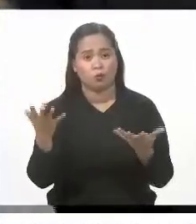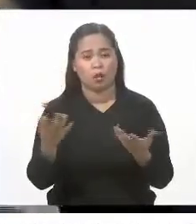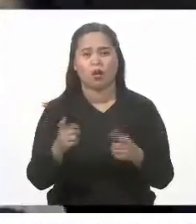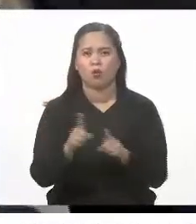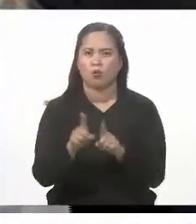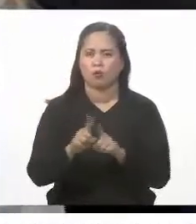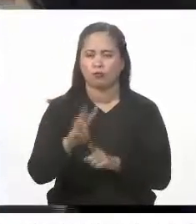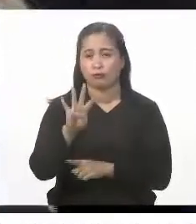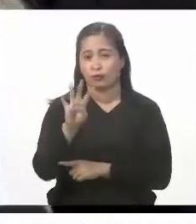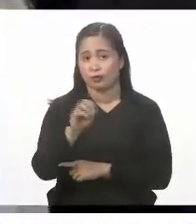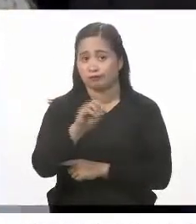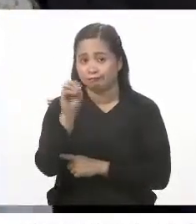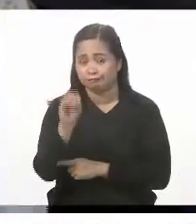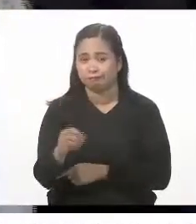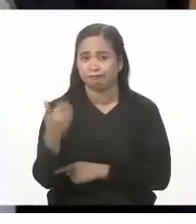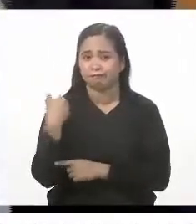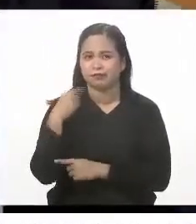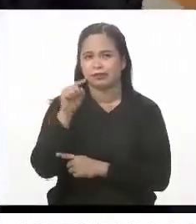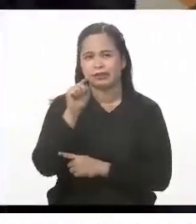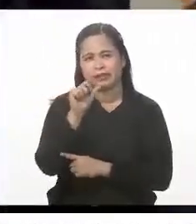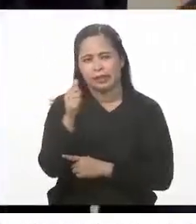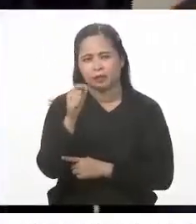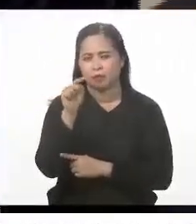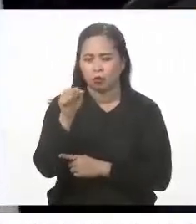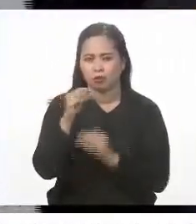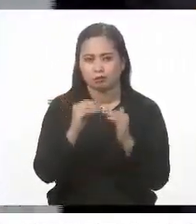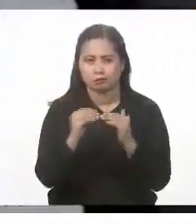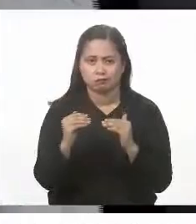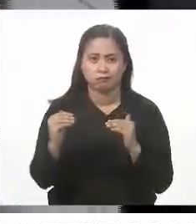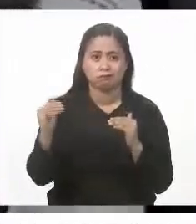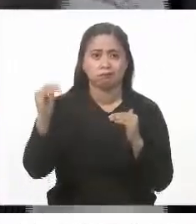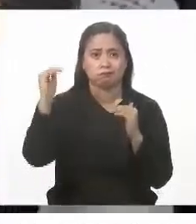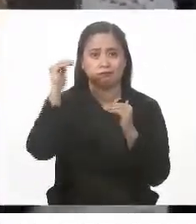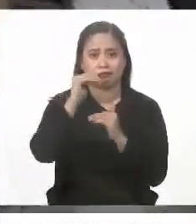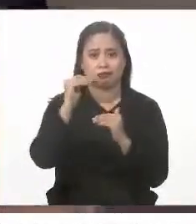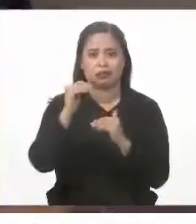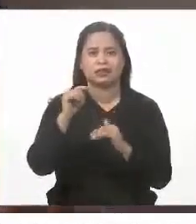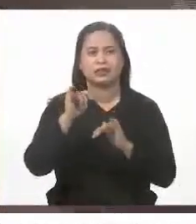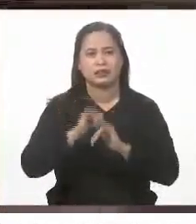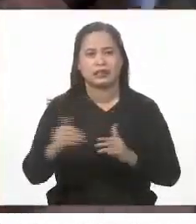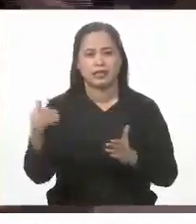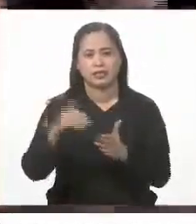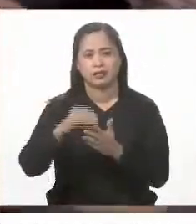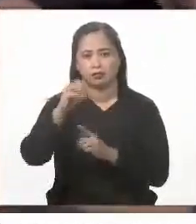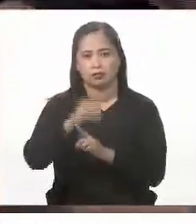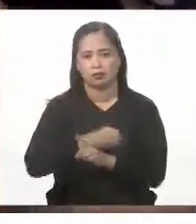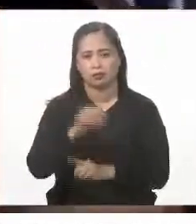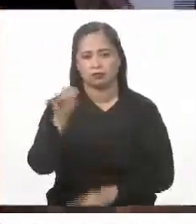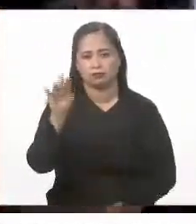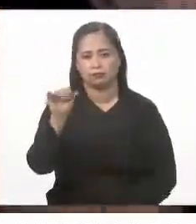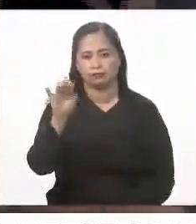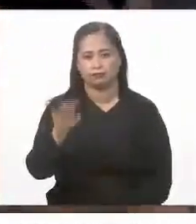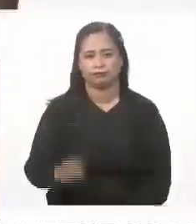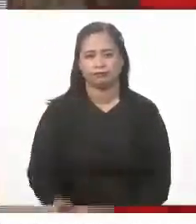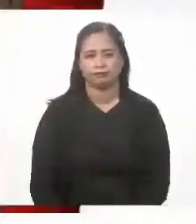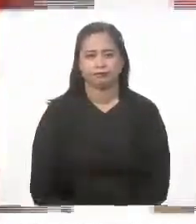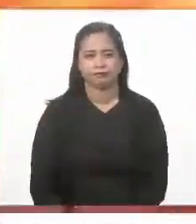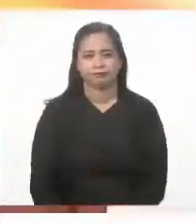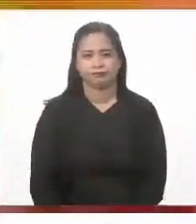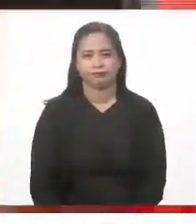least 40% of valid votes with a 10-point advantage over the runner-up, a runoff will be held on October 15th.